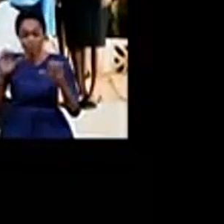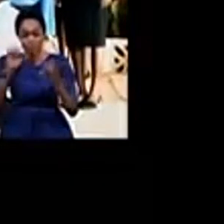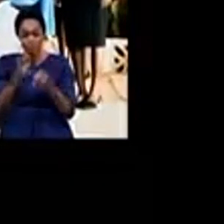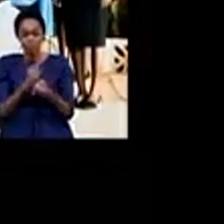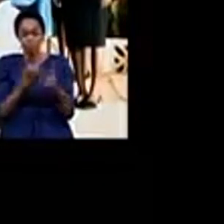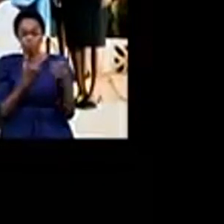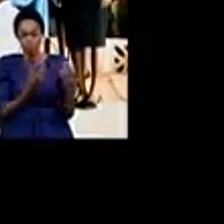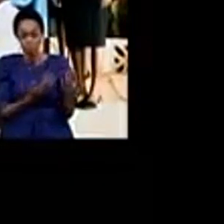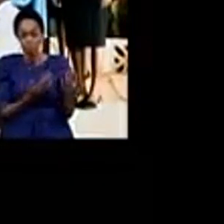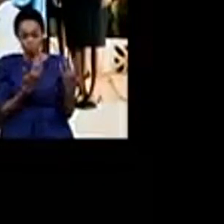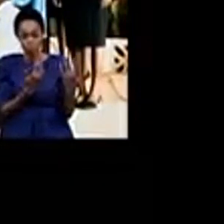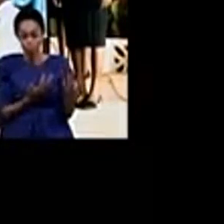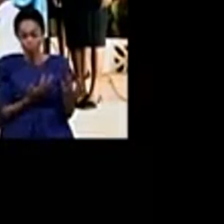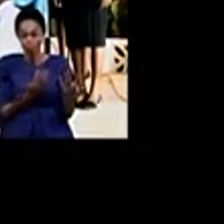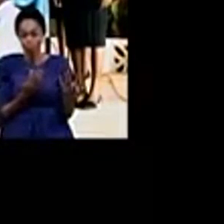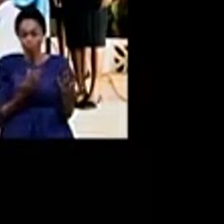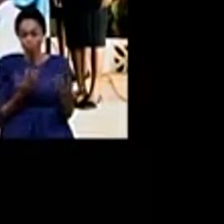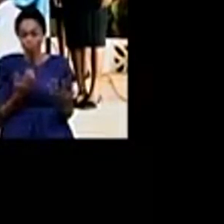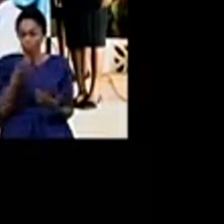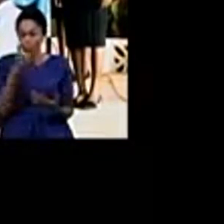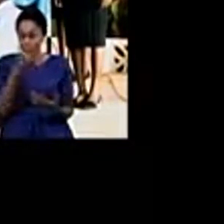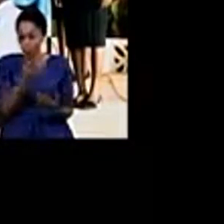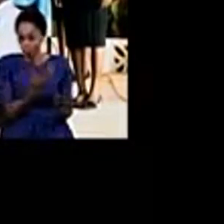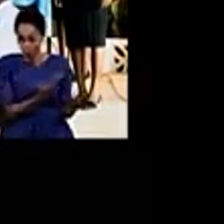miracle waiting.